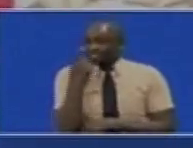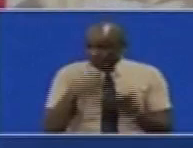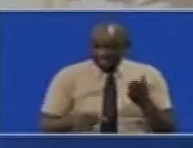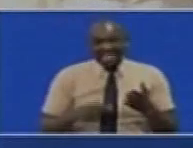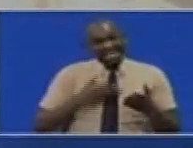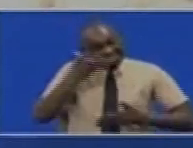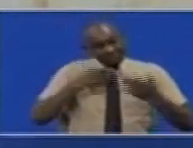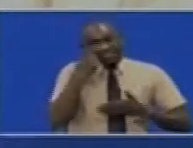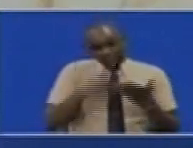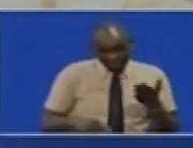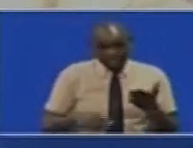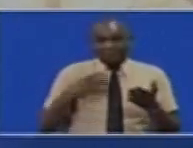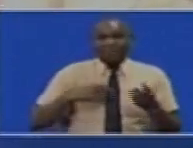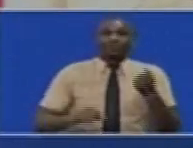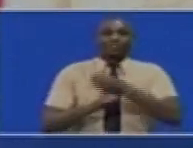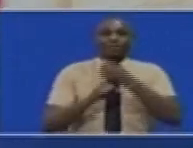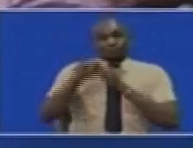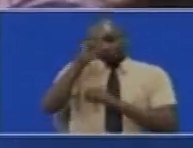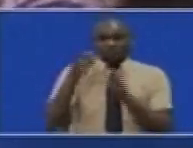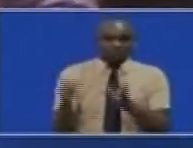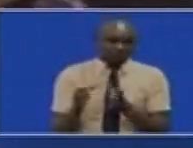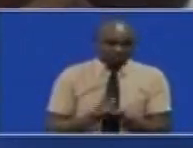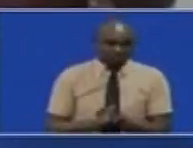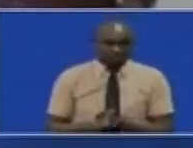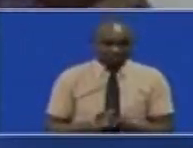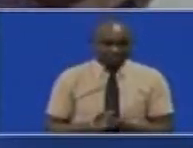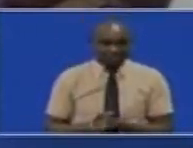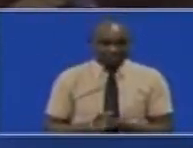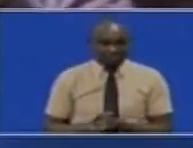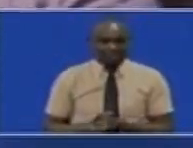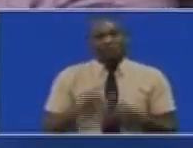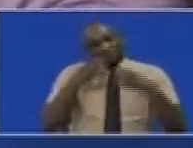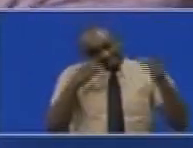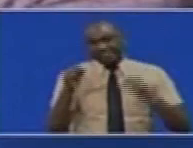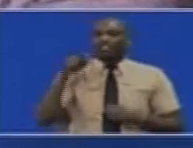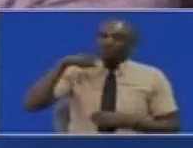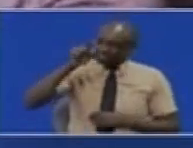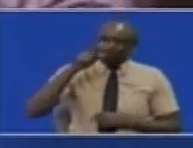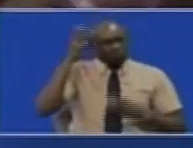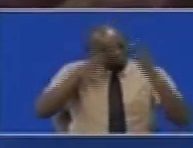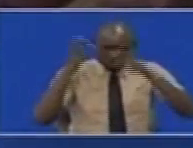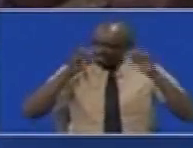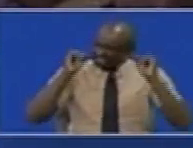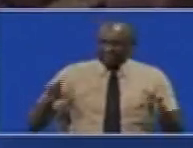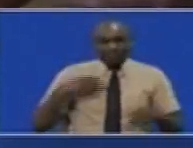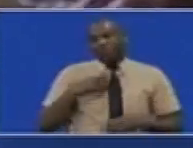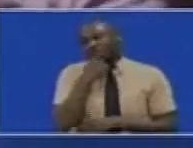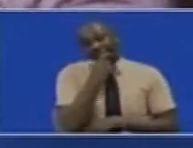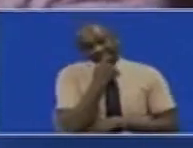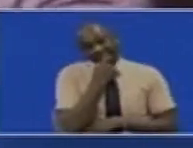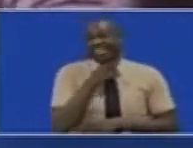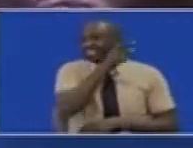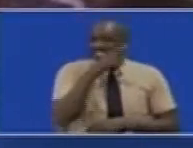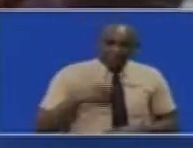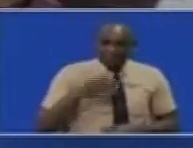expressed their unwavering support for the Jubilee party. Rais usijali na mambo ya watu ya NASA. Hawa ni